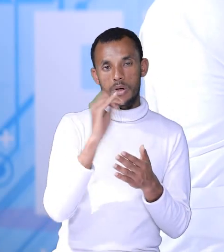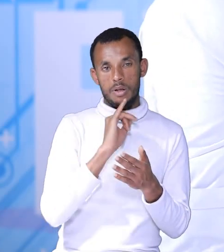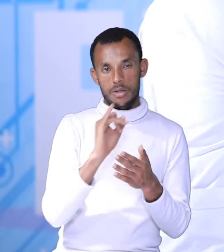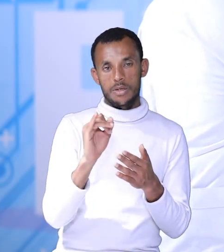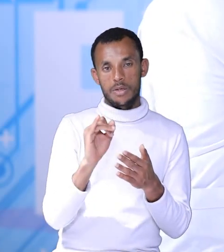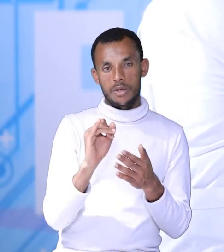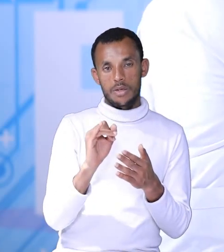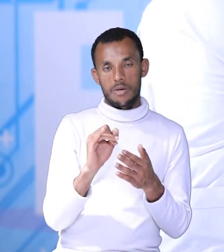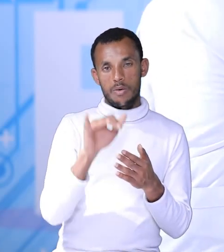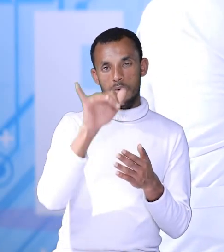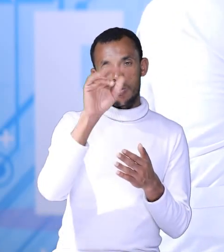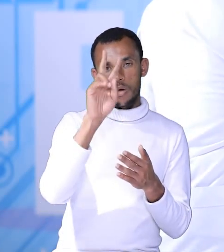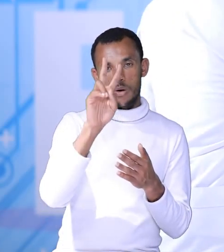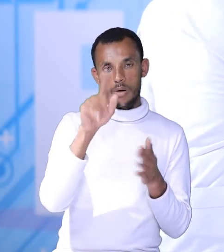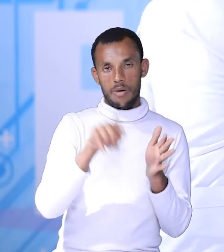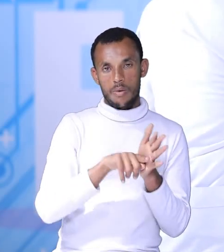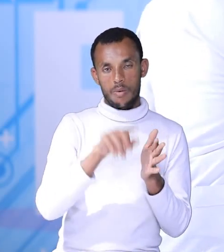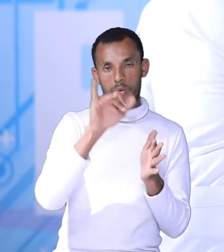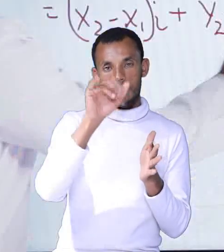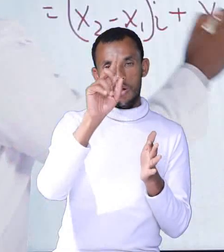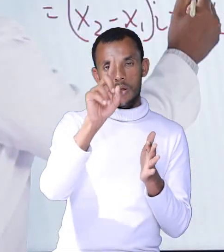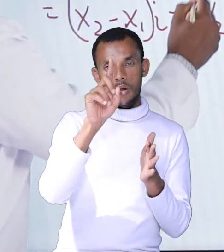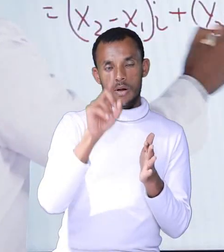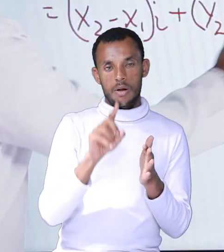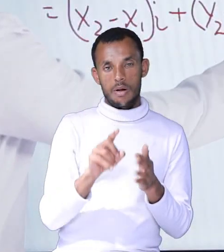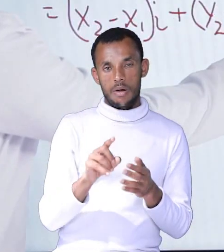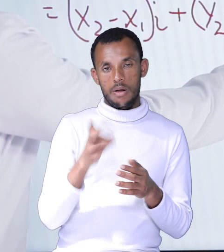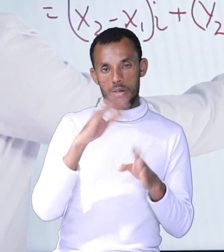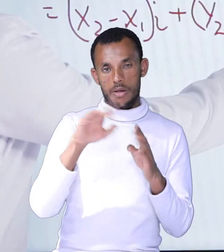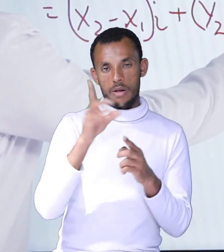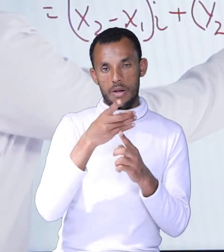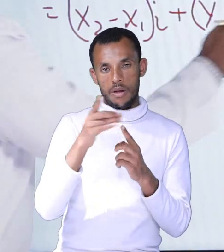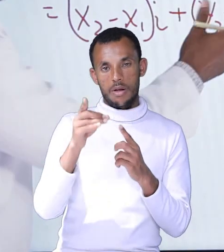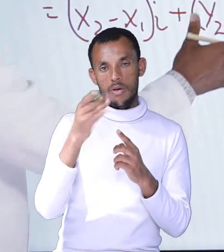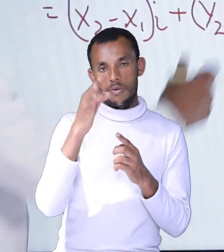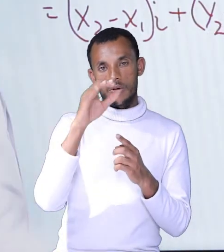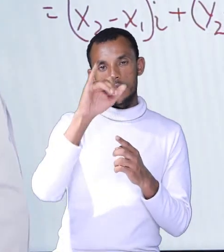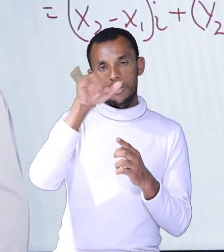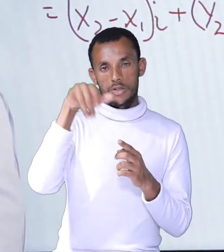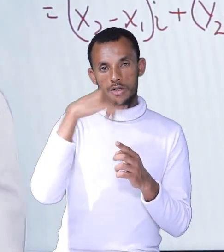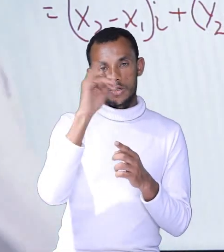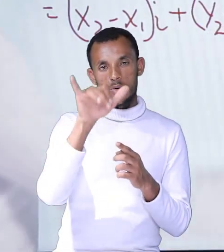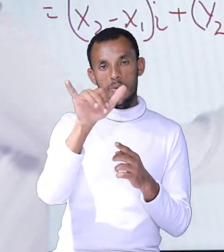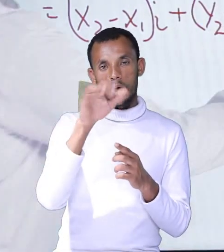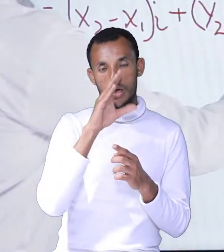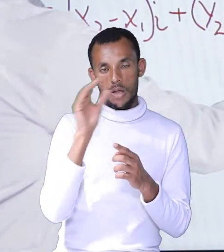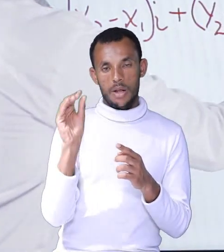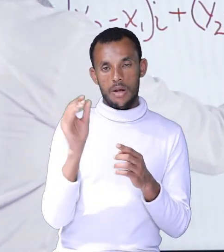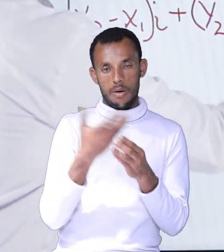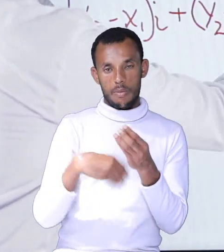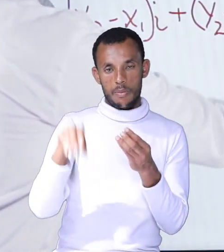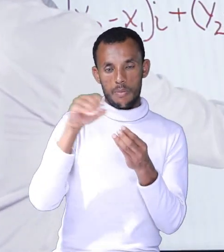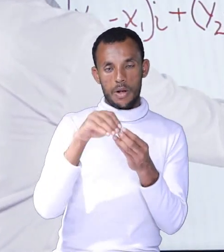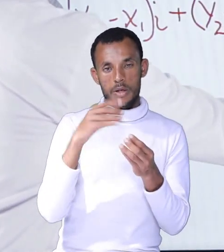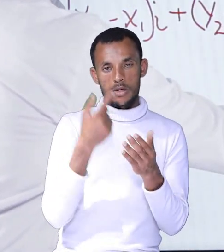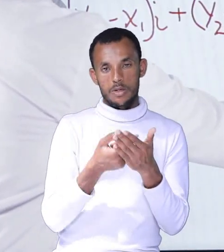it has y2 minus y1 in the direction of j, it's y, and plus